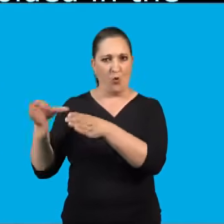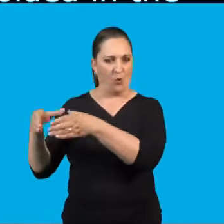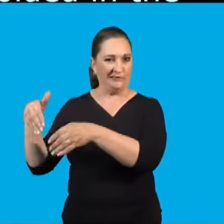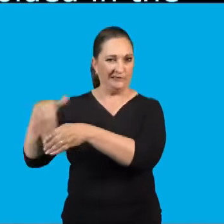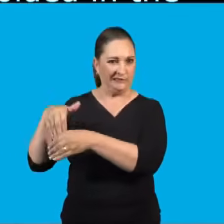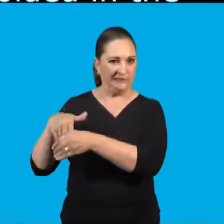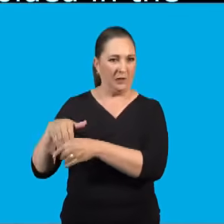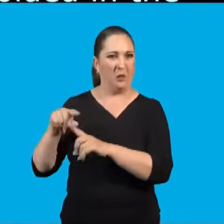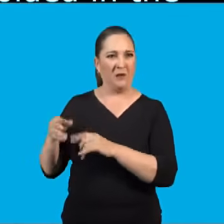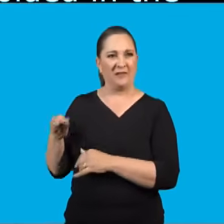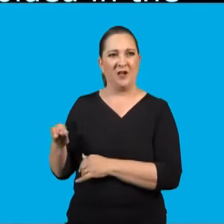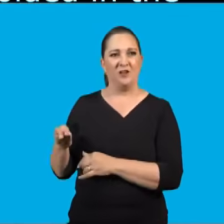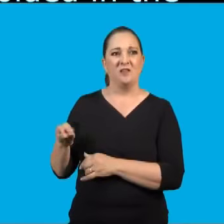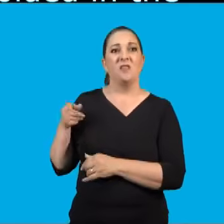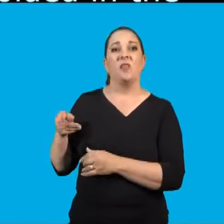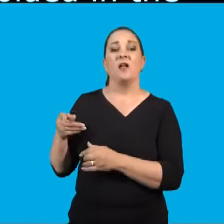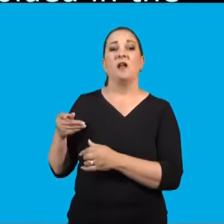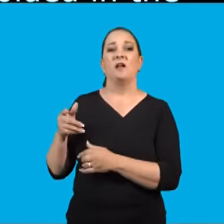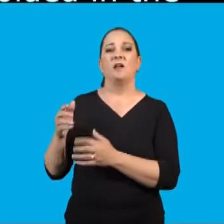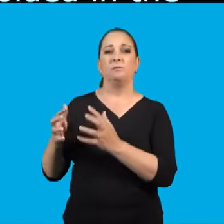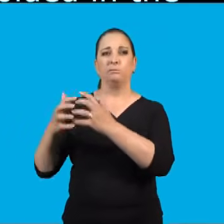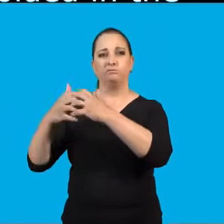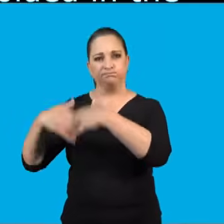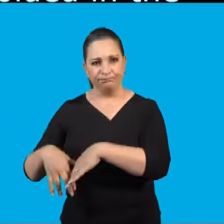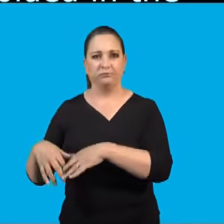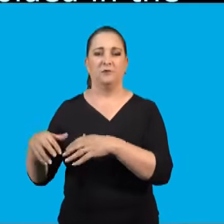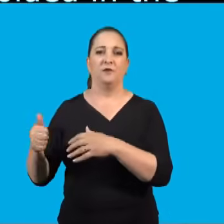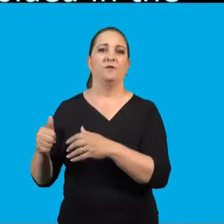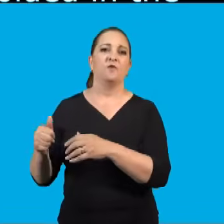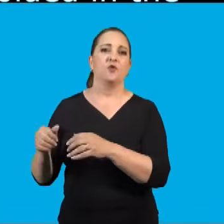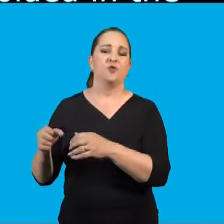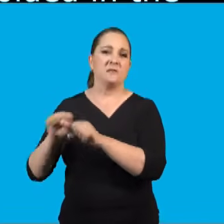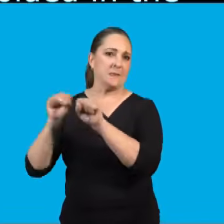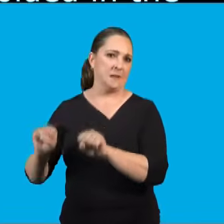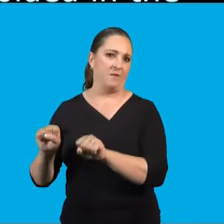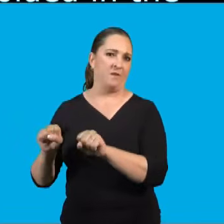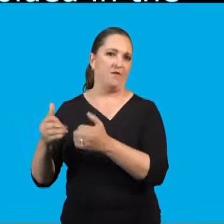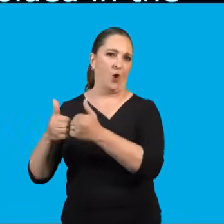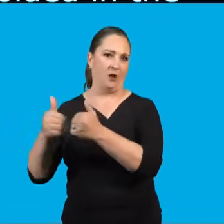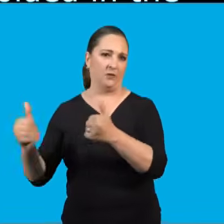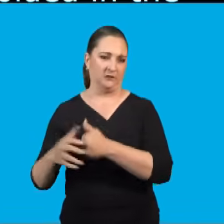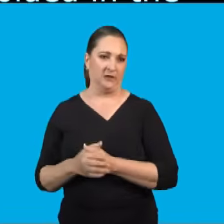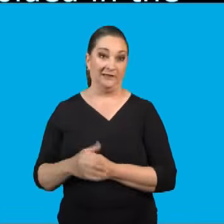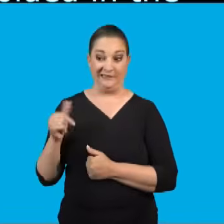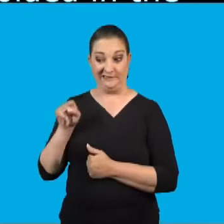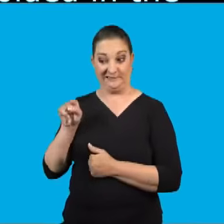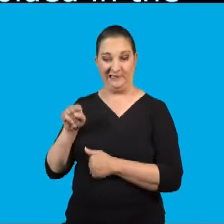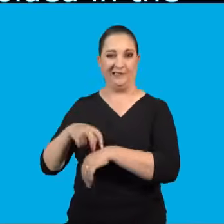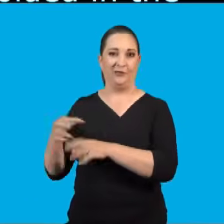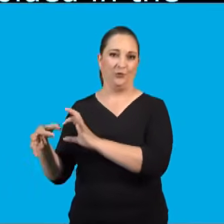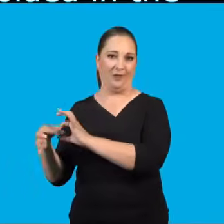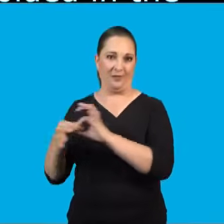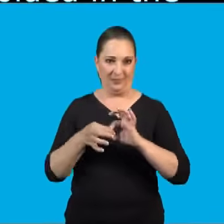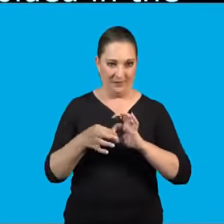embarked upon, which led to the collapse of the system of apartheid. So in other words, you're linking the question to the content.